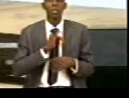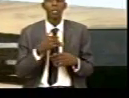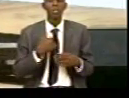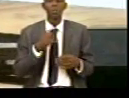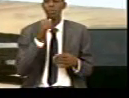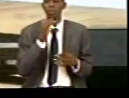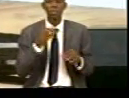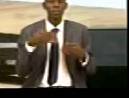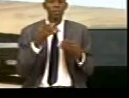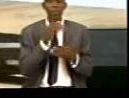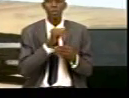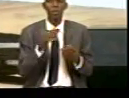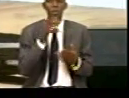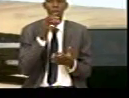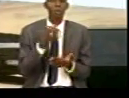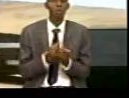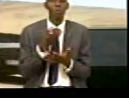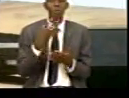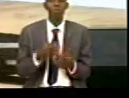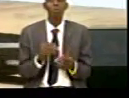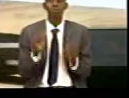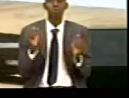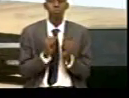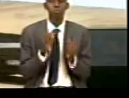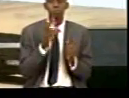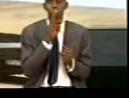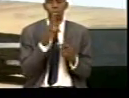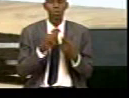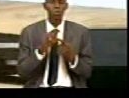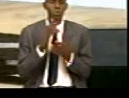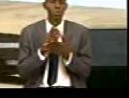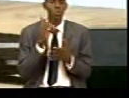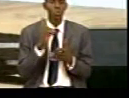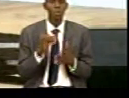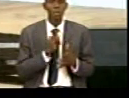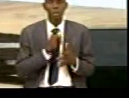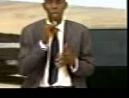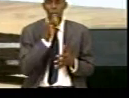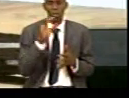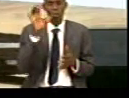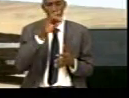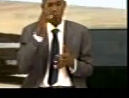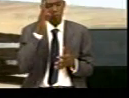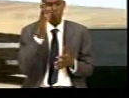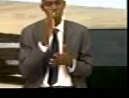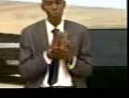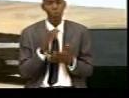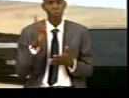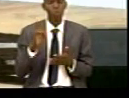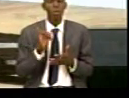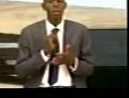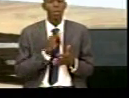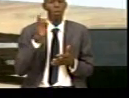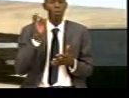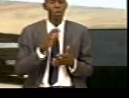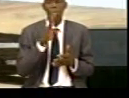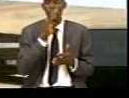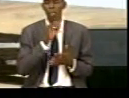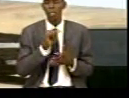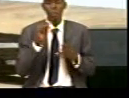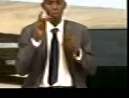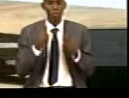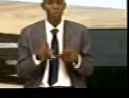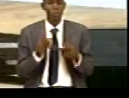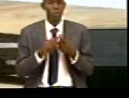of cold water to somebody today. I'm looking for somebody. I must be a blessing to somebody today. And you are